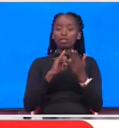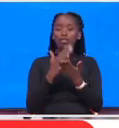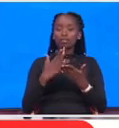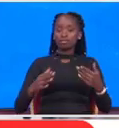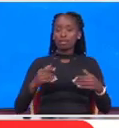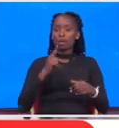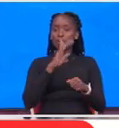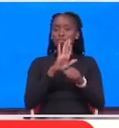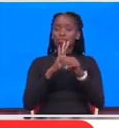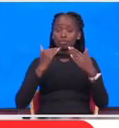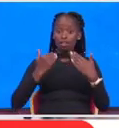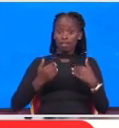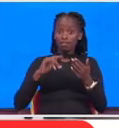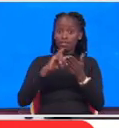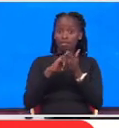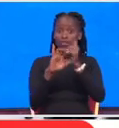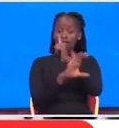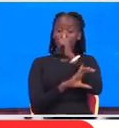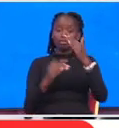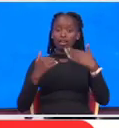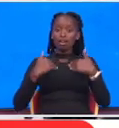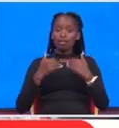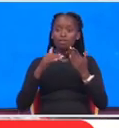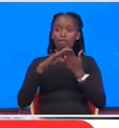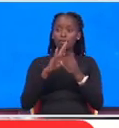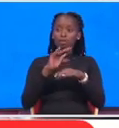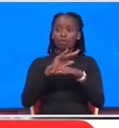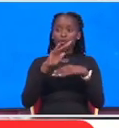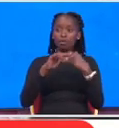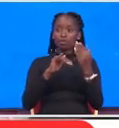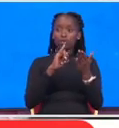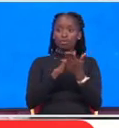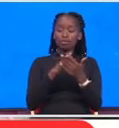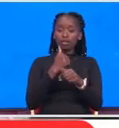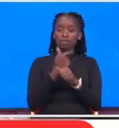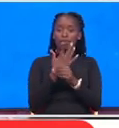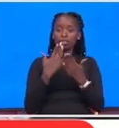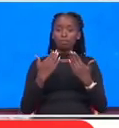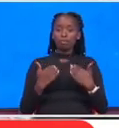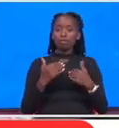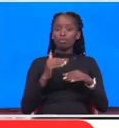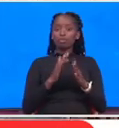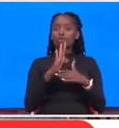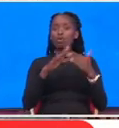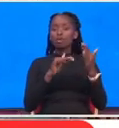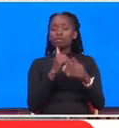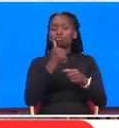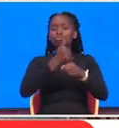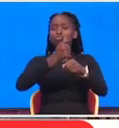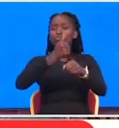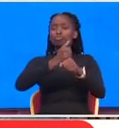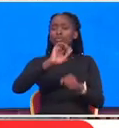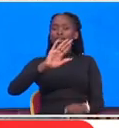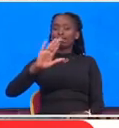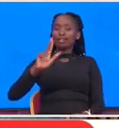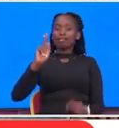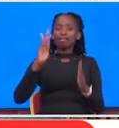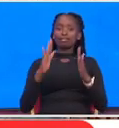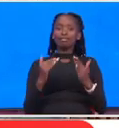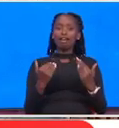that the country will be exporting more human capital overseas, even as the country gears up to create local jobs. Wakenya ni watu wa